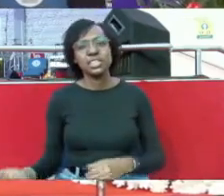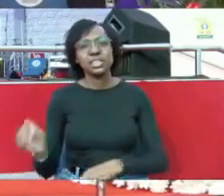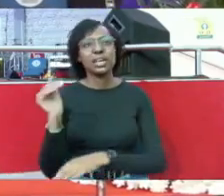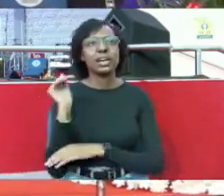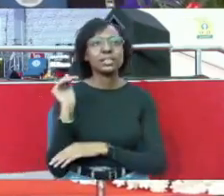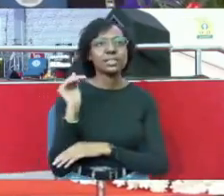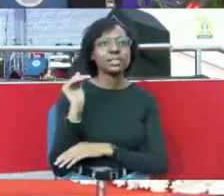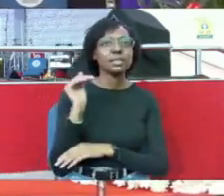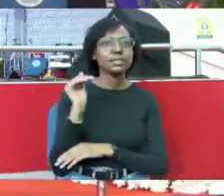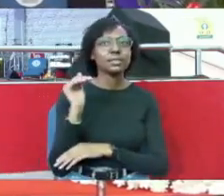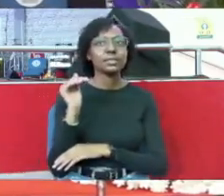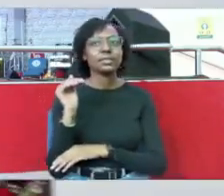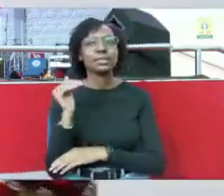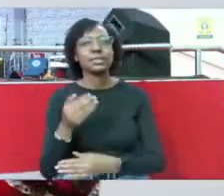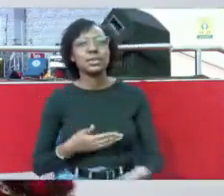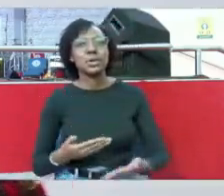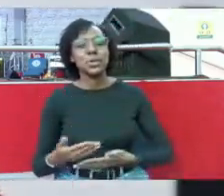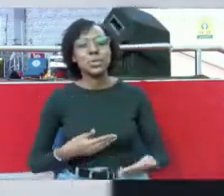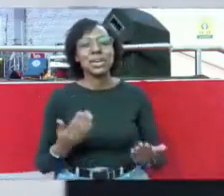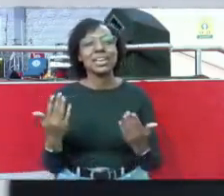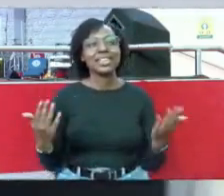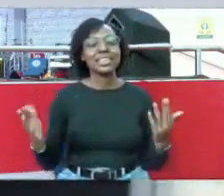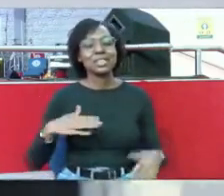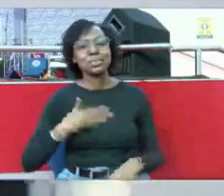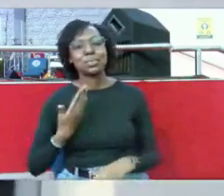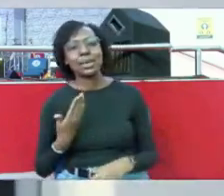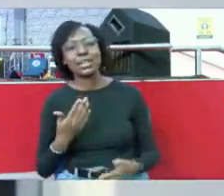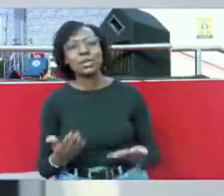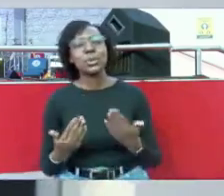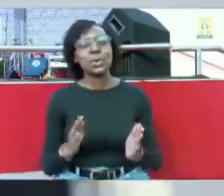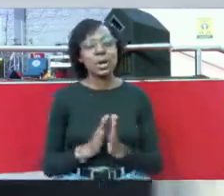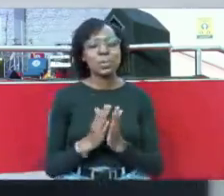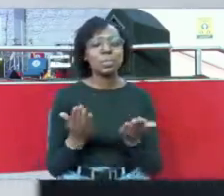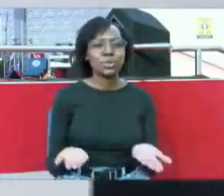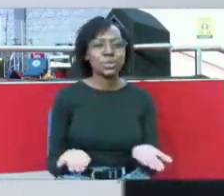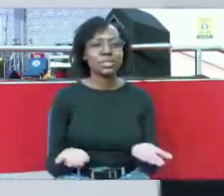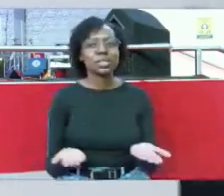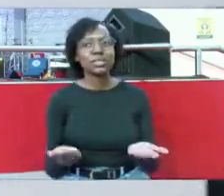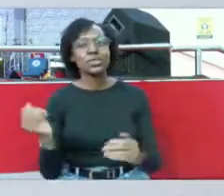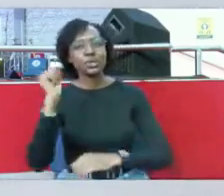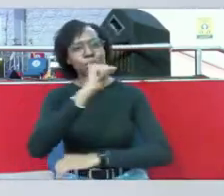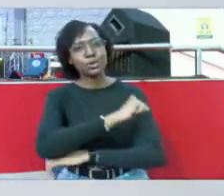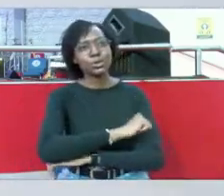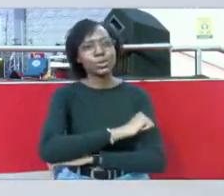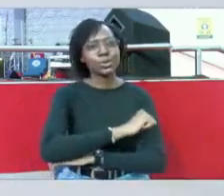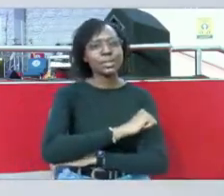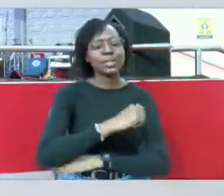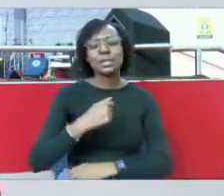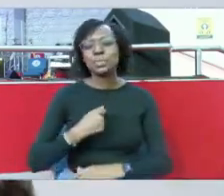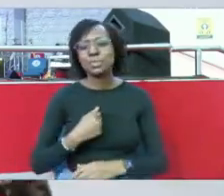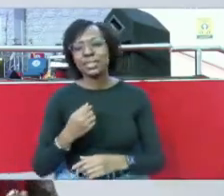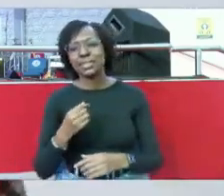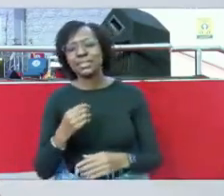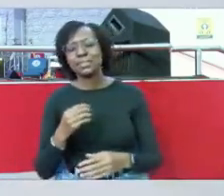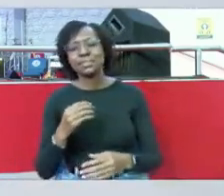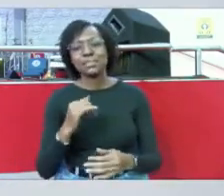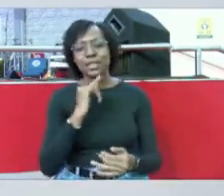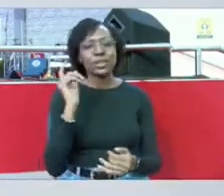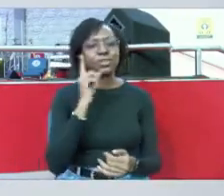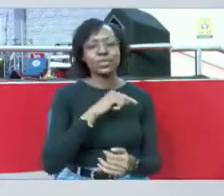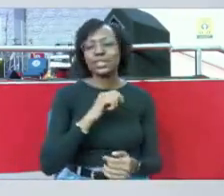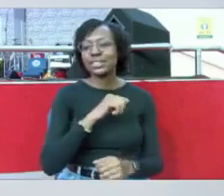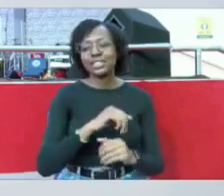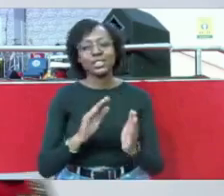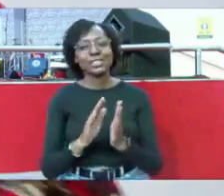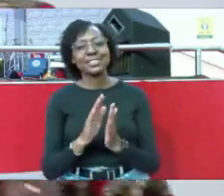toothbrush is, where did I put my book for homework yesterday, I did not finish my homework, and they want you to finish homework in the